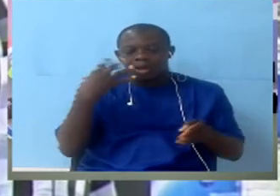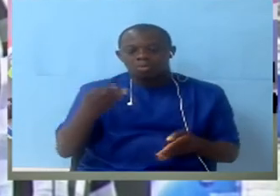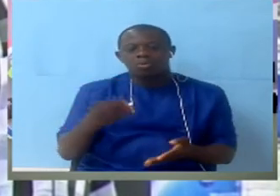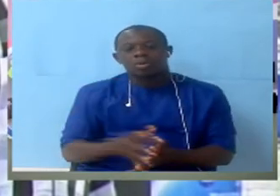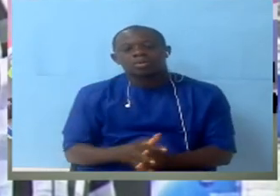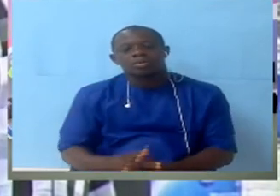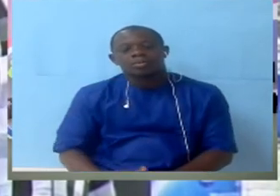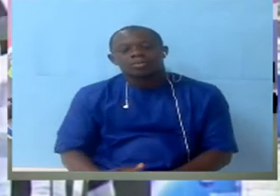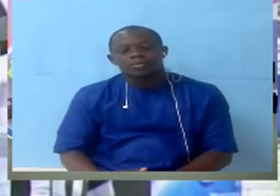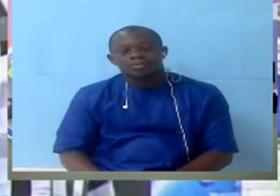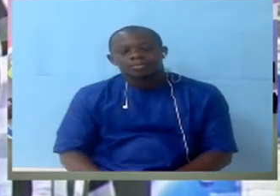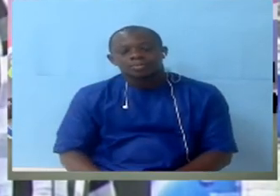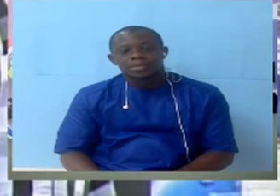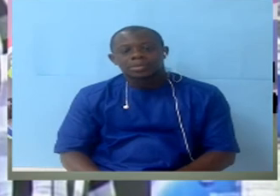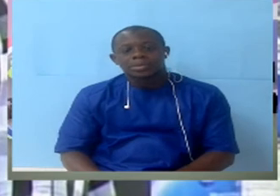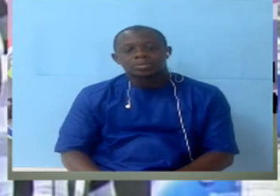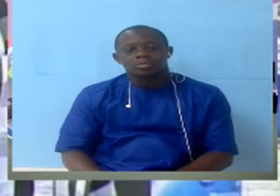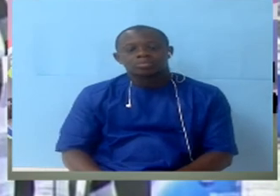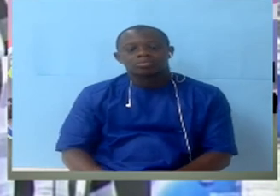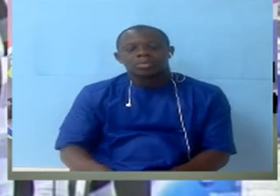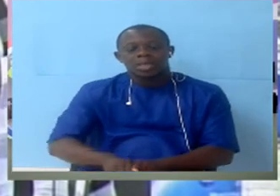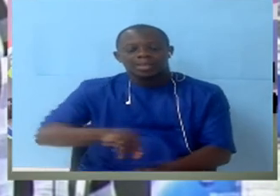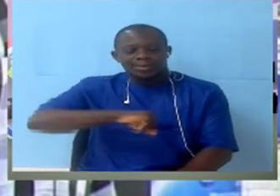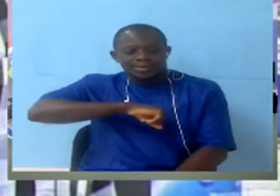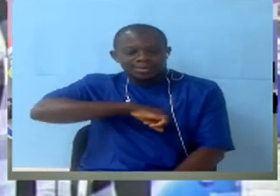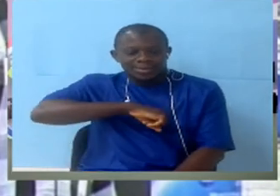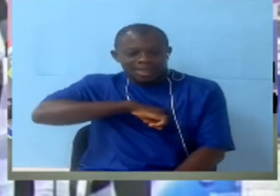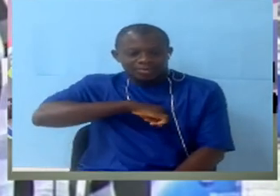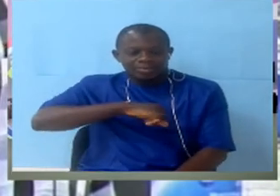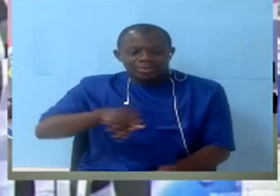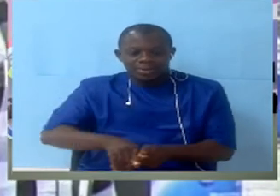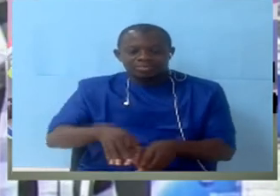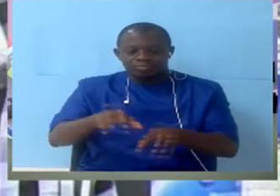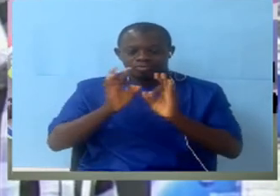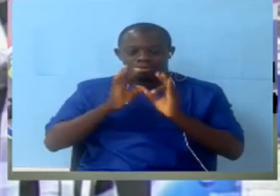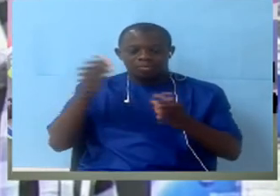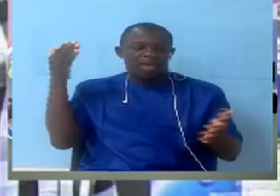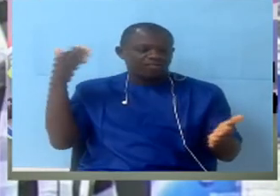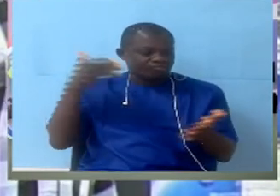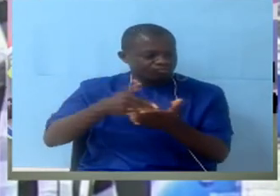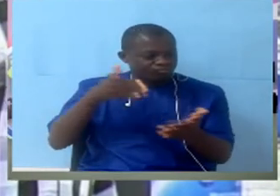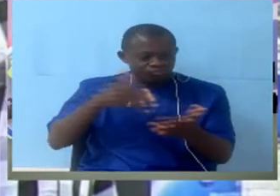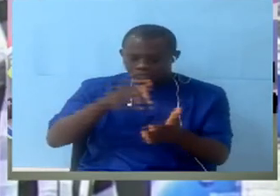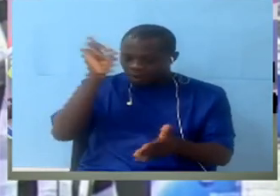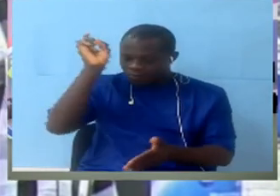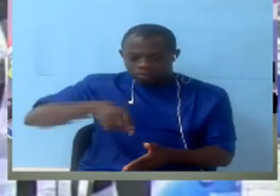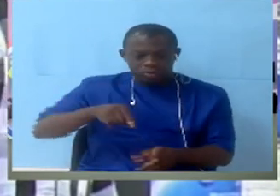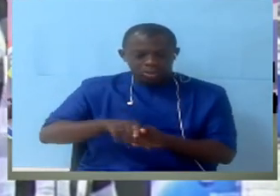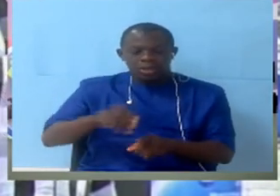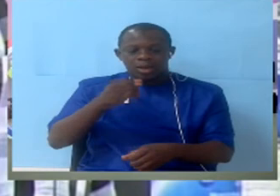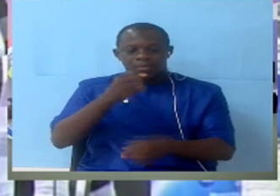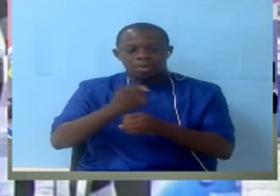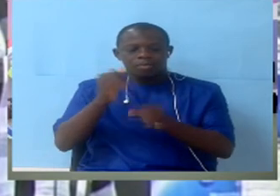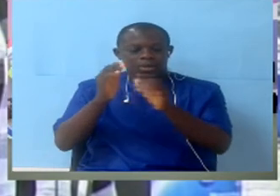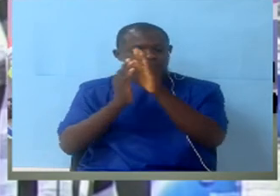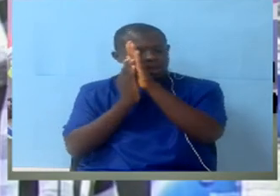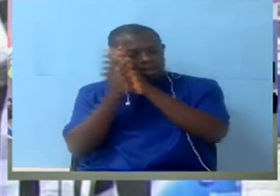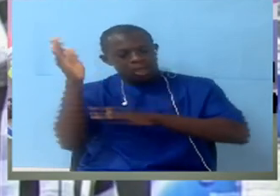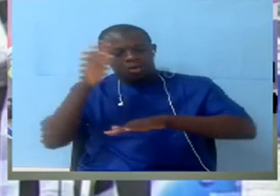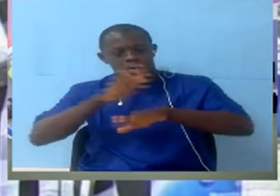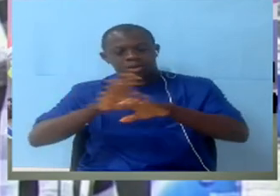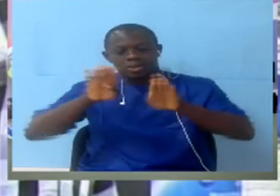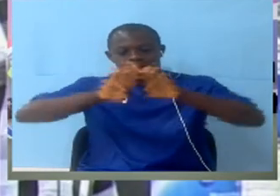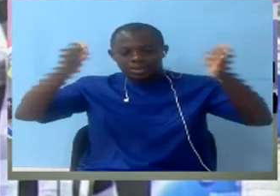fongole sama ko table kan ay nan dia ko. Himself took me by force and made me lie down on that table. Paul Mendy was there, military